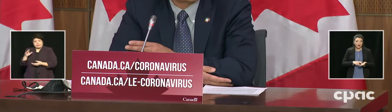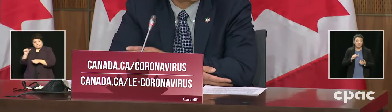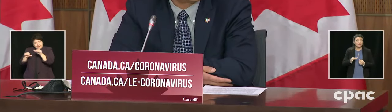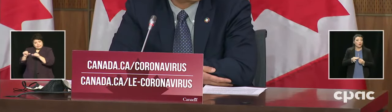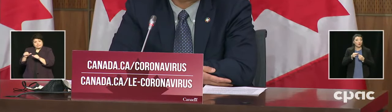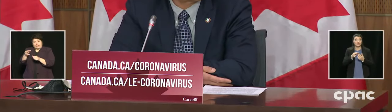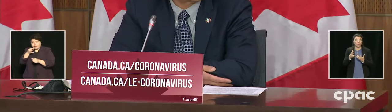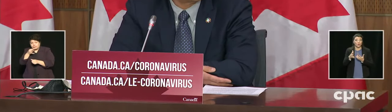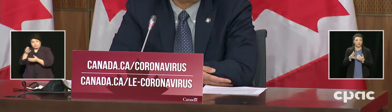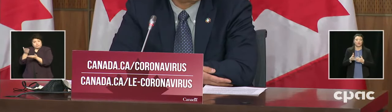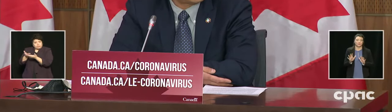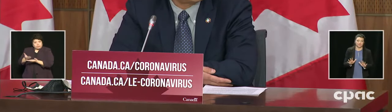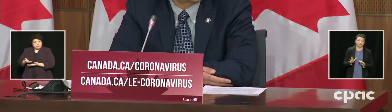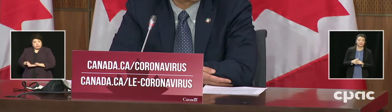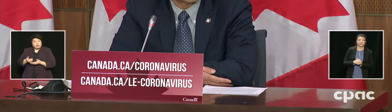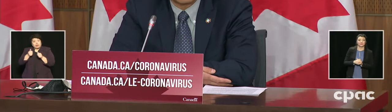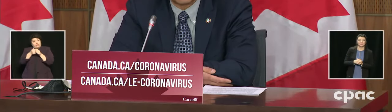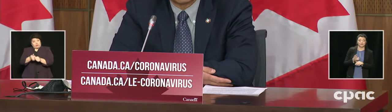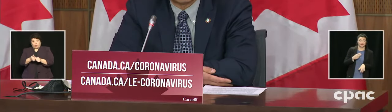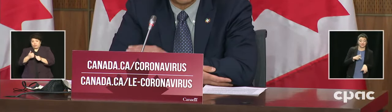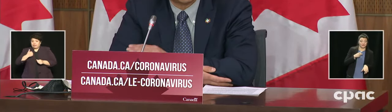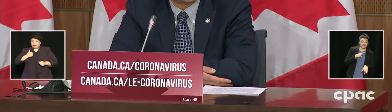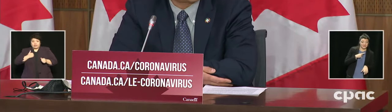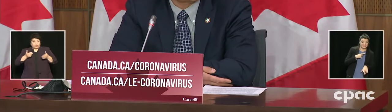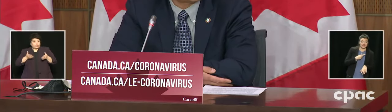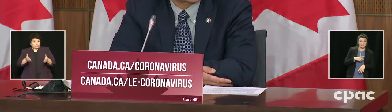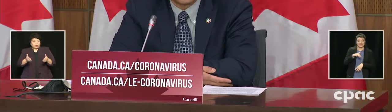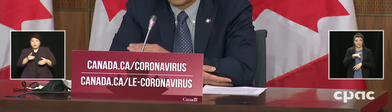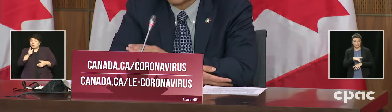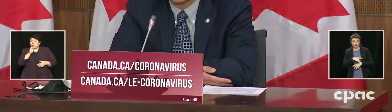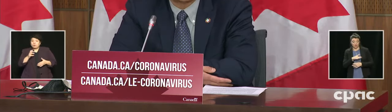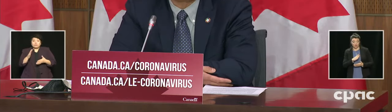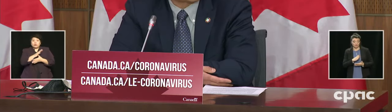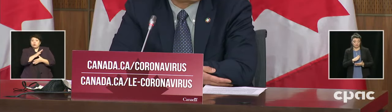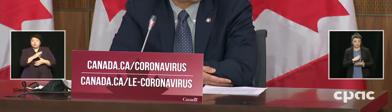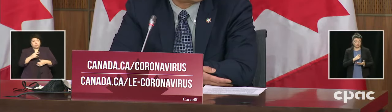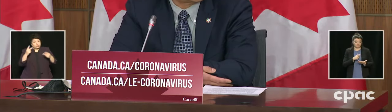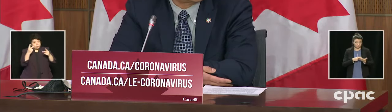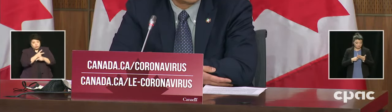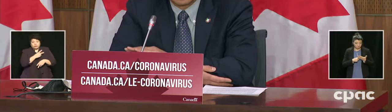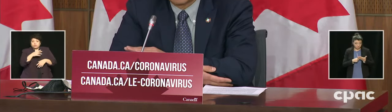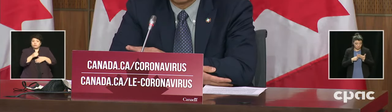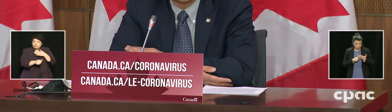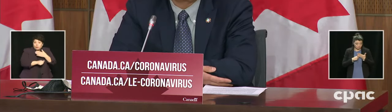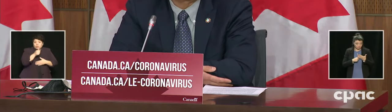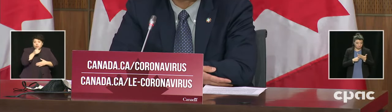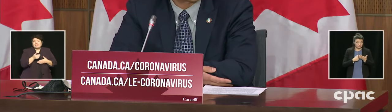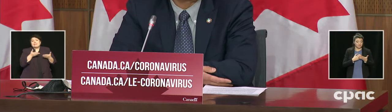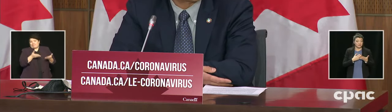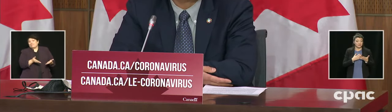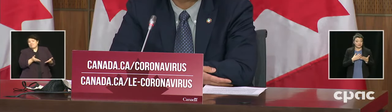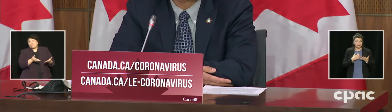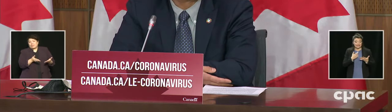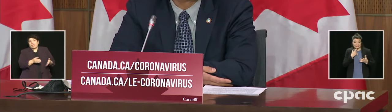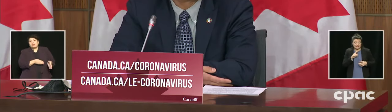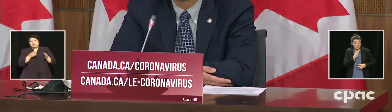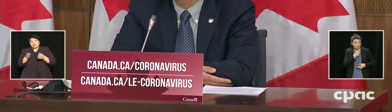doing it, I would say, in the typical Canadian way. You know, it's all about vulnerable populations, but also trying to be equitable and covering a large